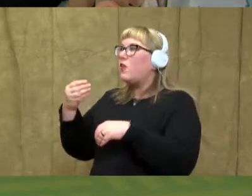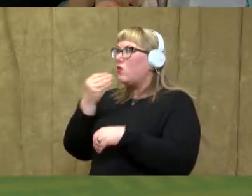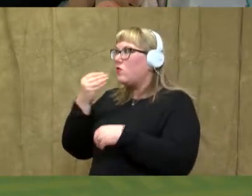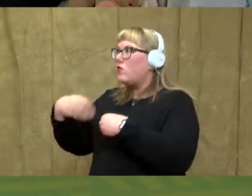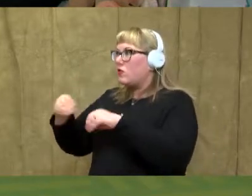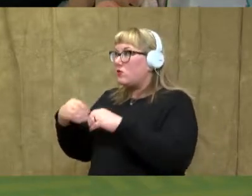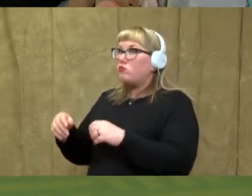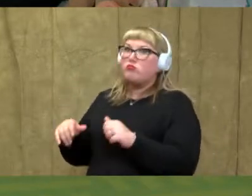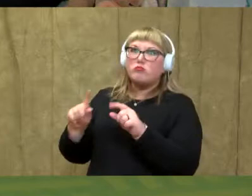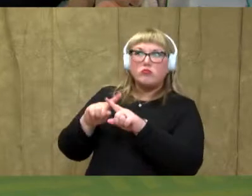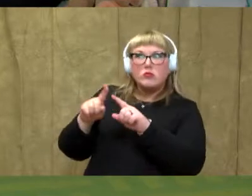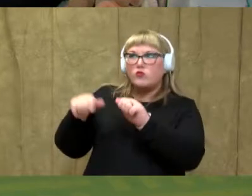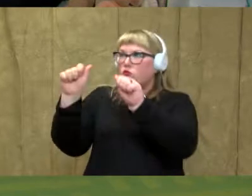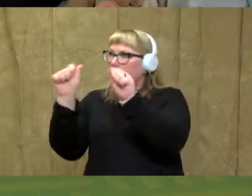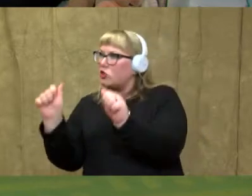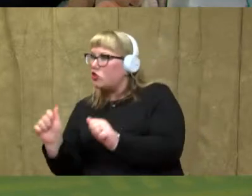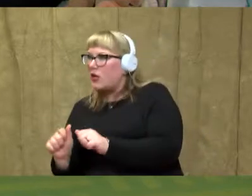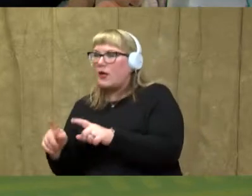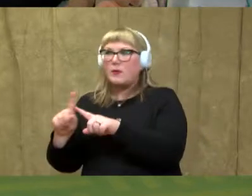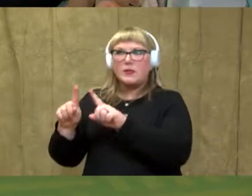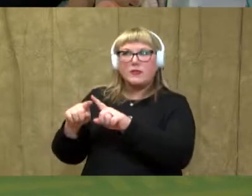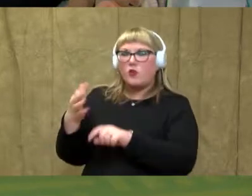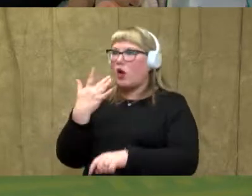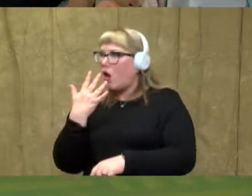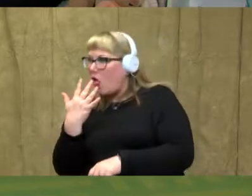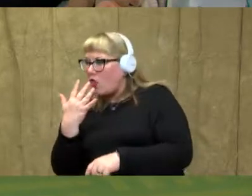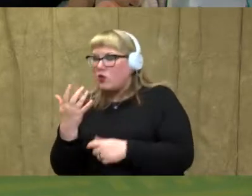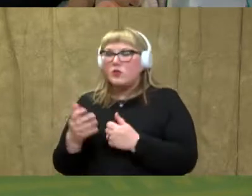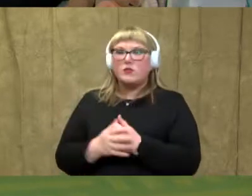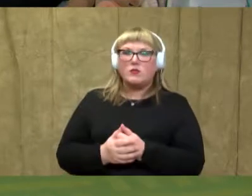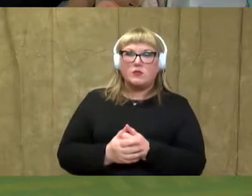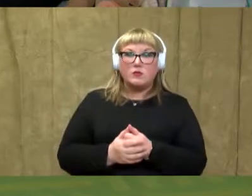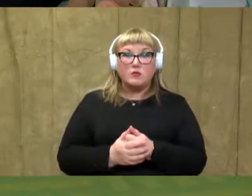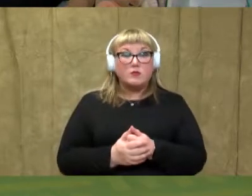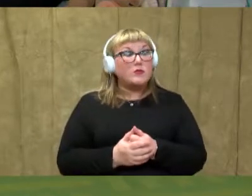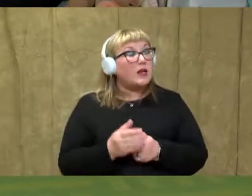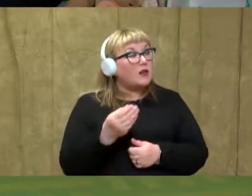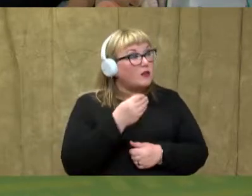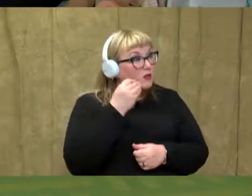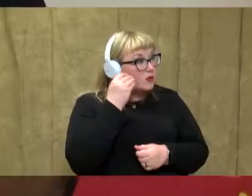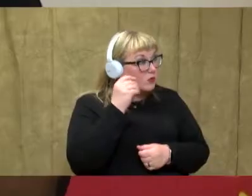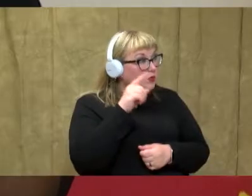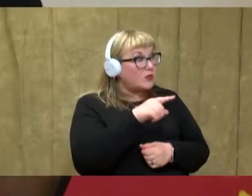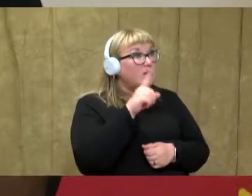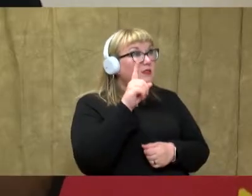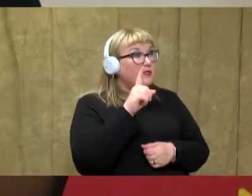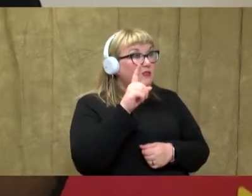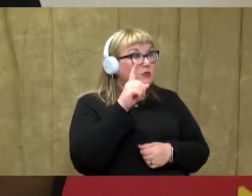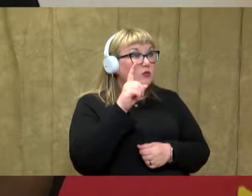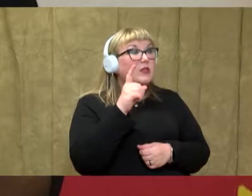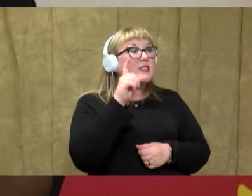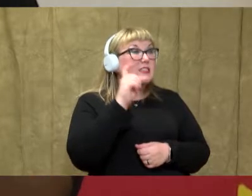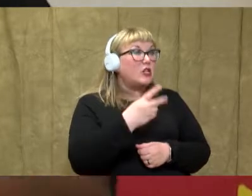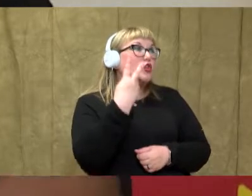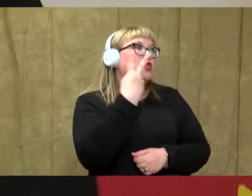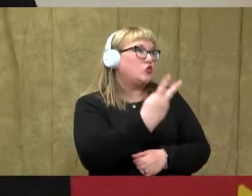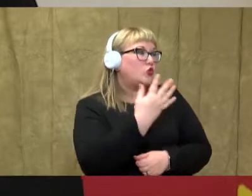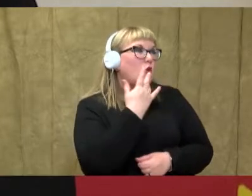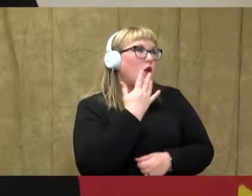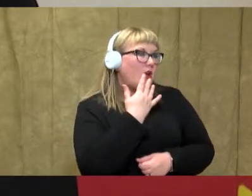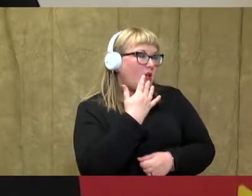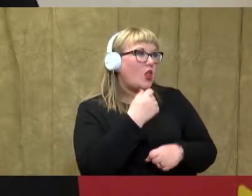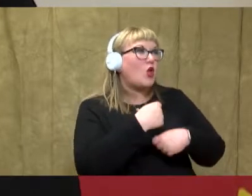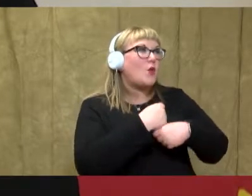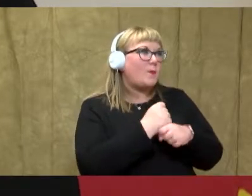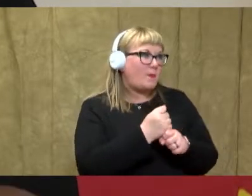different shapes. Sometimes they're in different colors. Okay, so boys and girls at home, you need at least 2 colors to make your